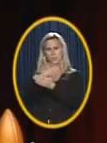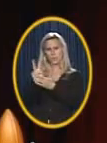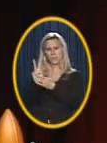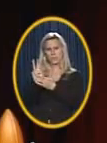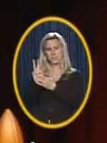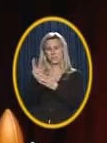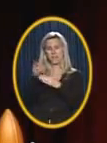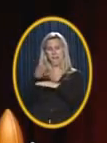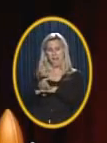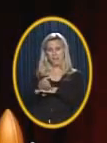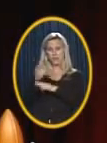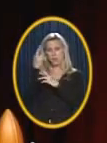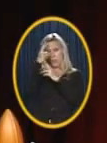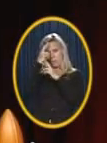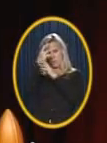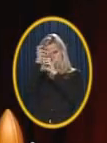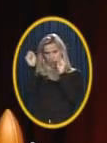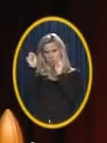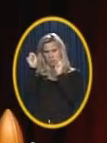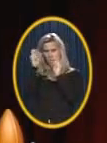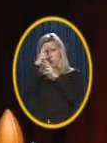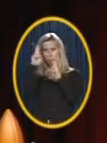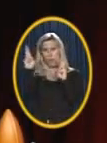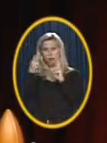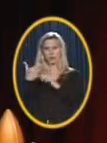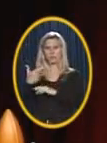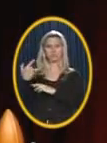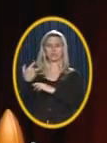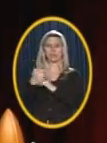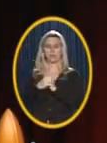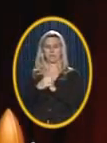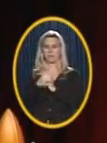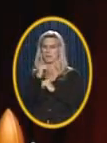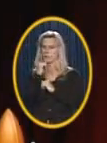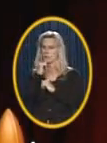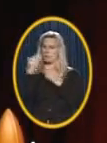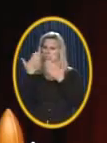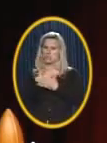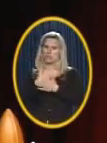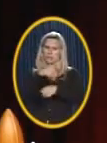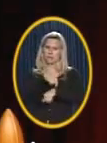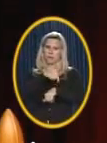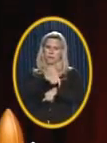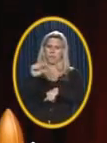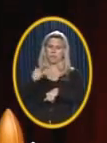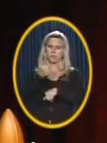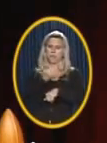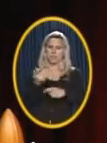shot. It wasn't exactly a bright time. There'd been a number of other incidents going on.